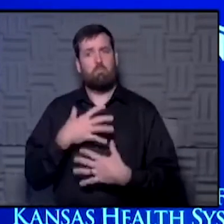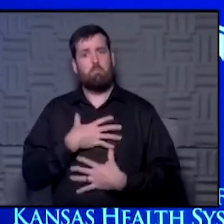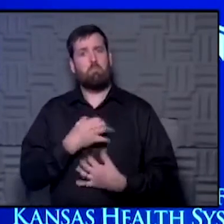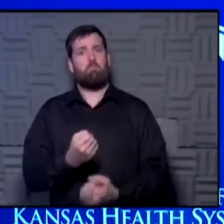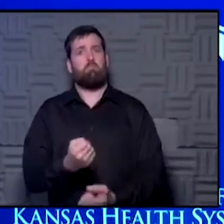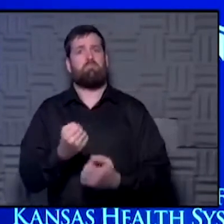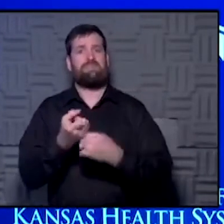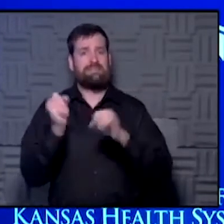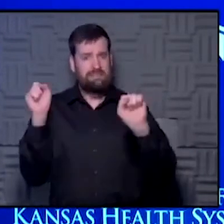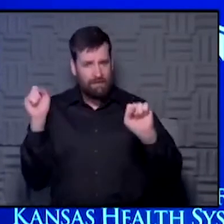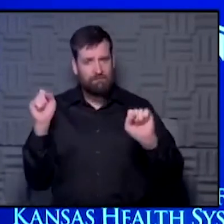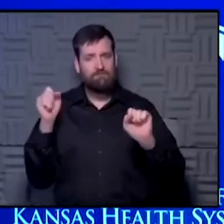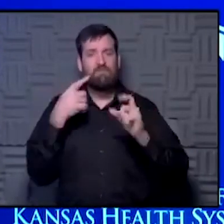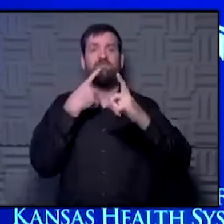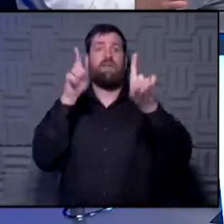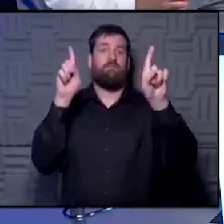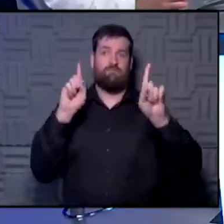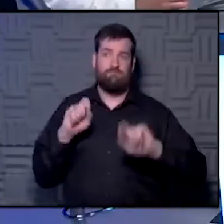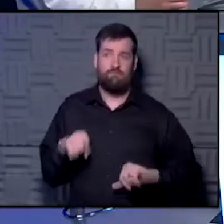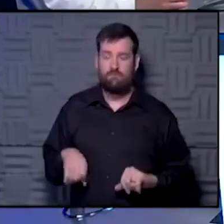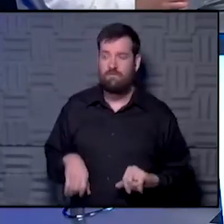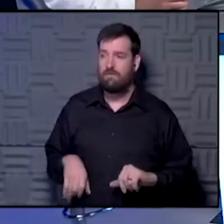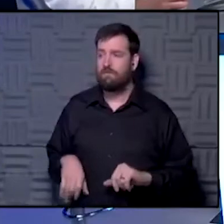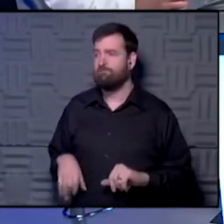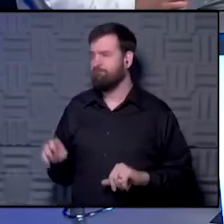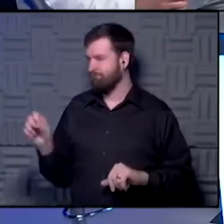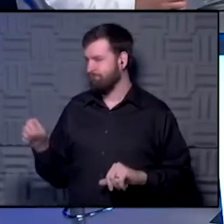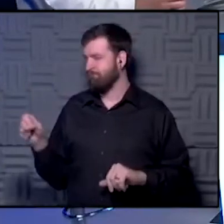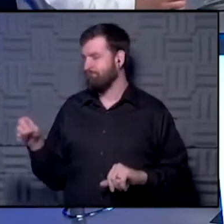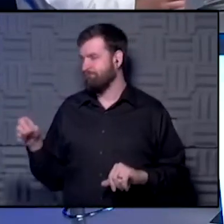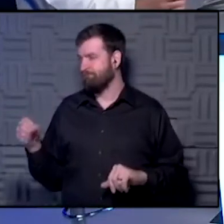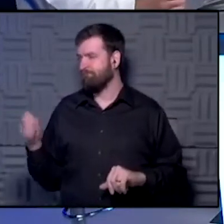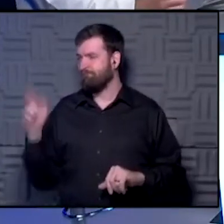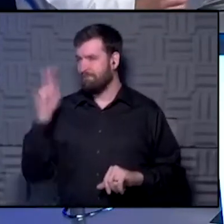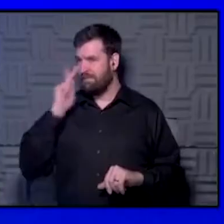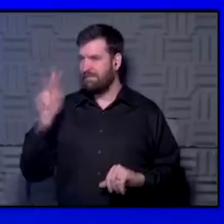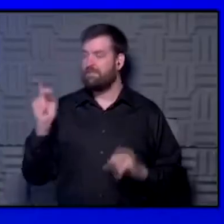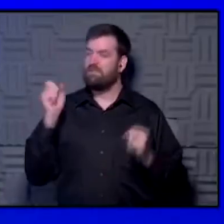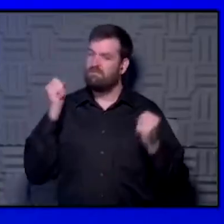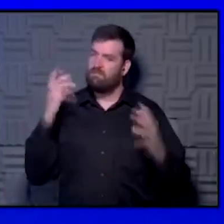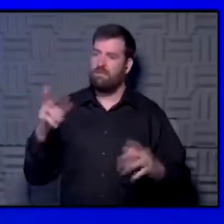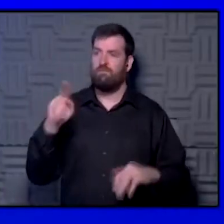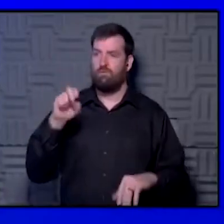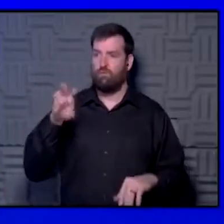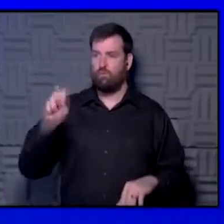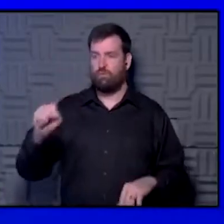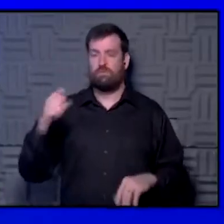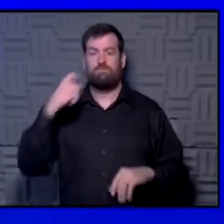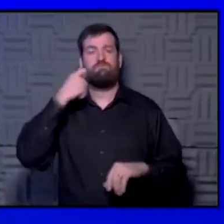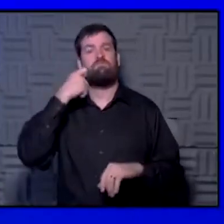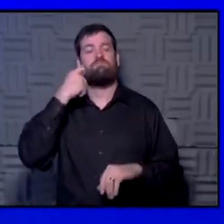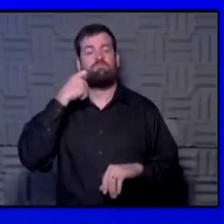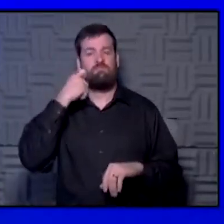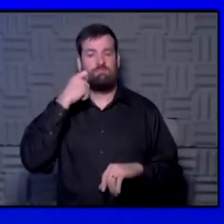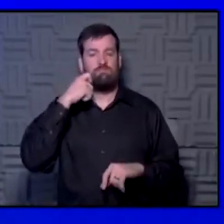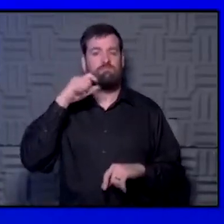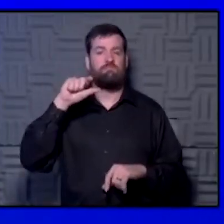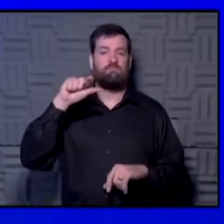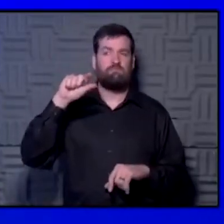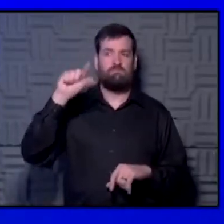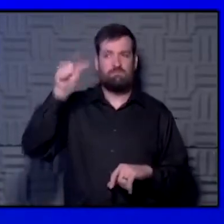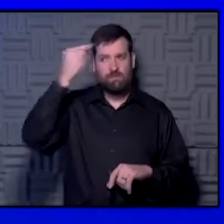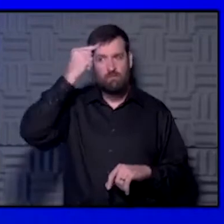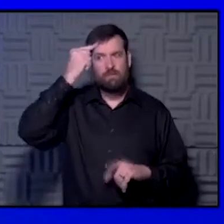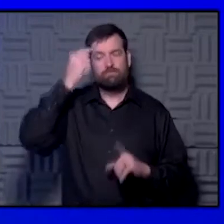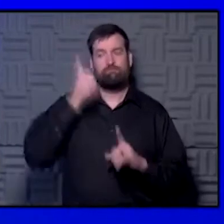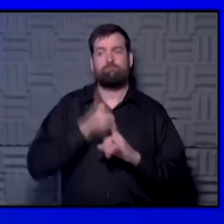effective before it's released? Mm-hmm. Yeah, I think we have seen a lot of news recently about the government